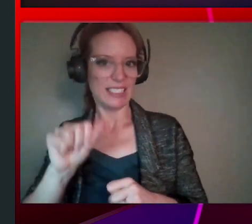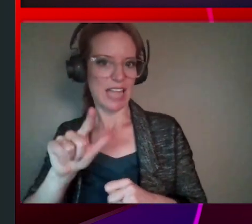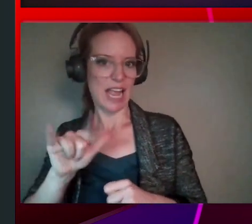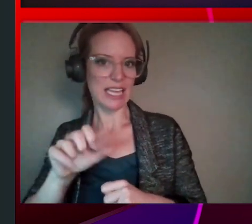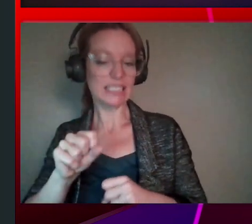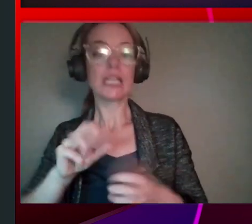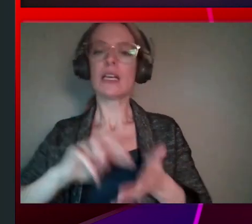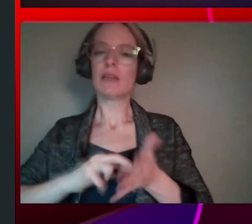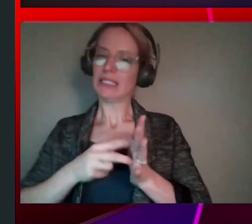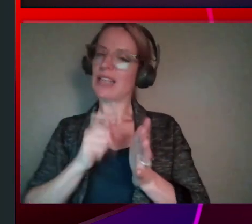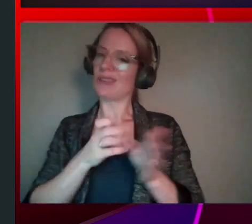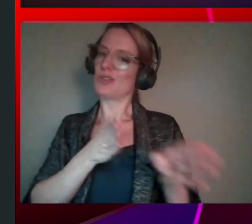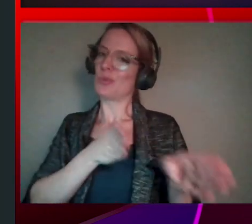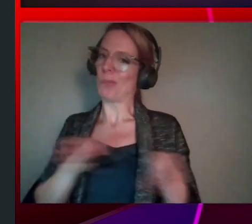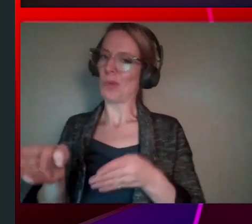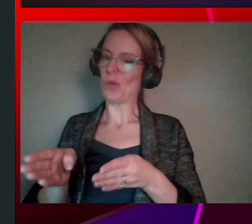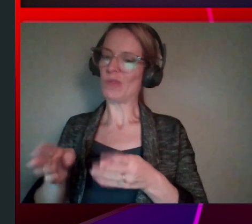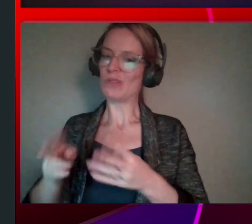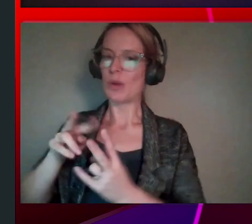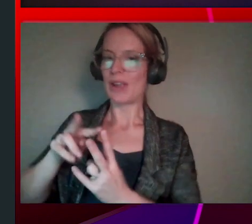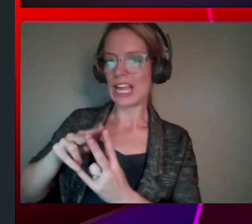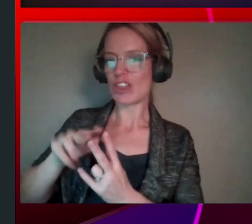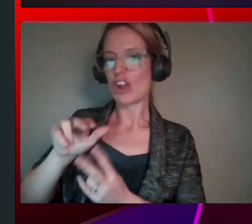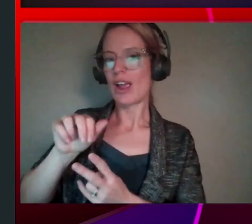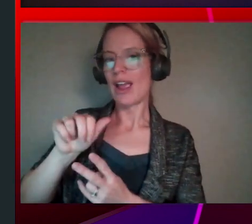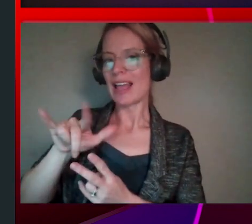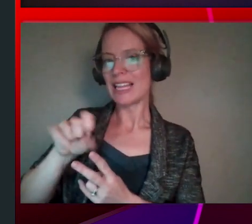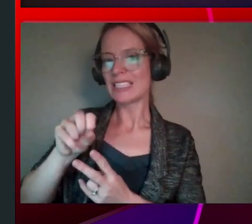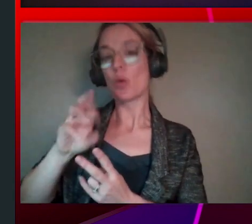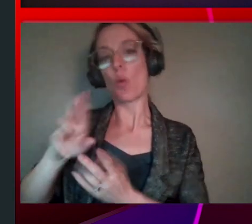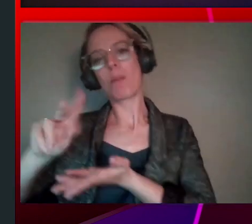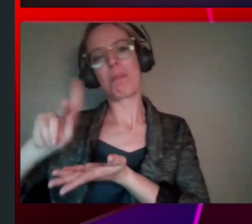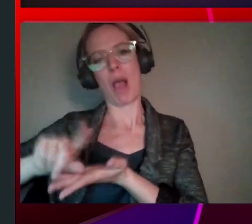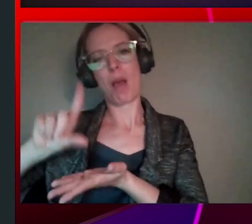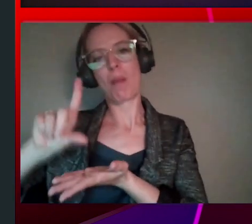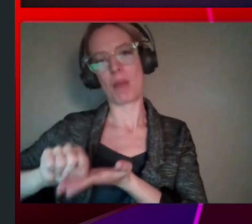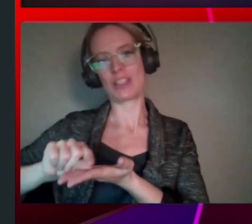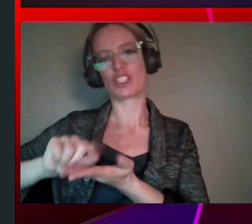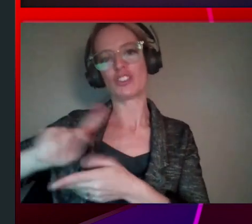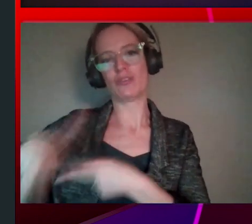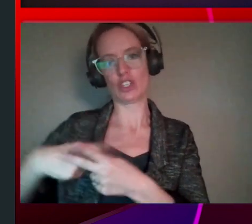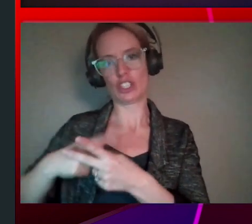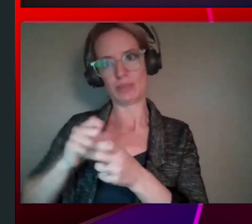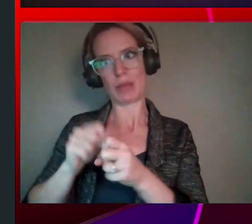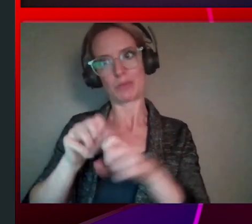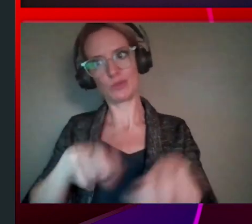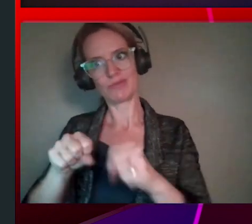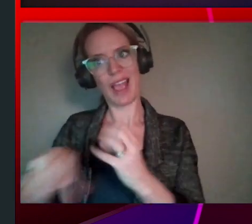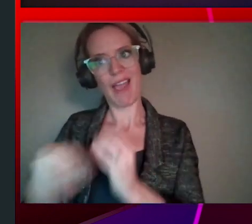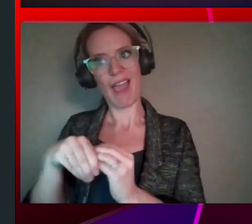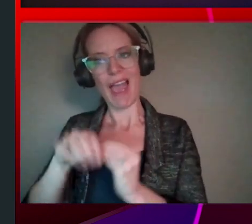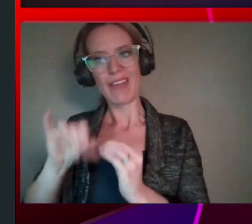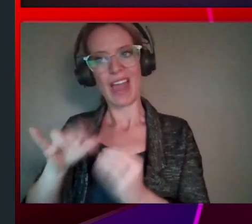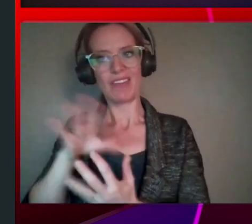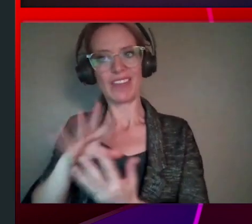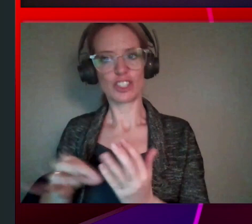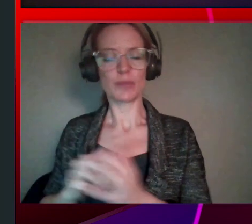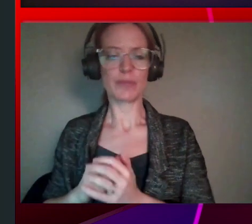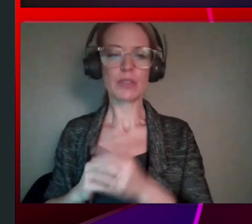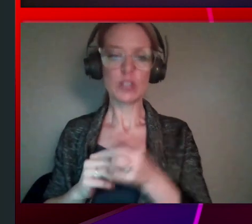to an alias or to a published version to adopt the feature. Okay. So no snapshots have been created